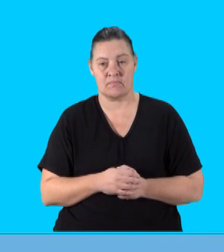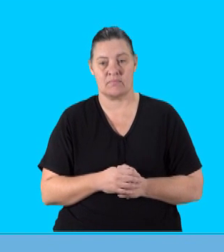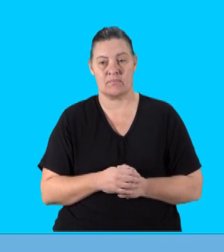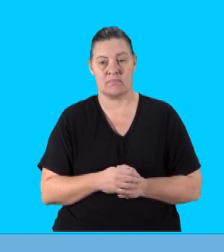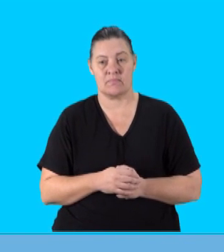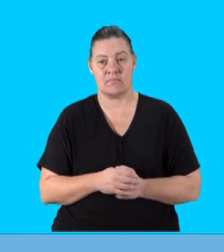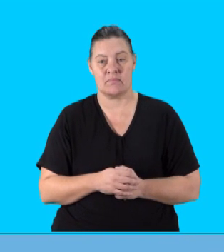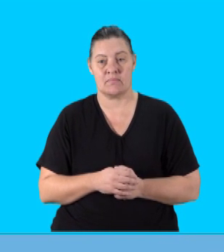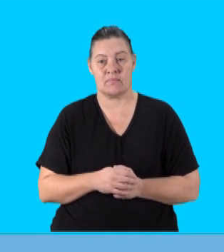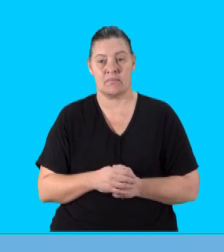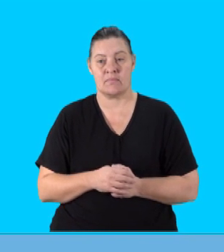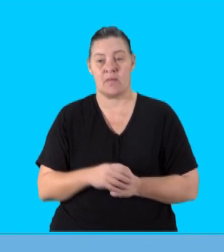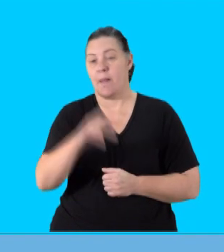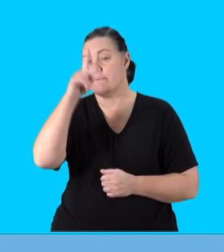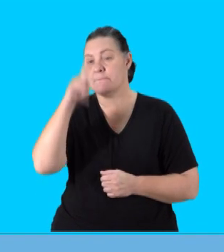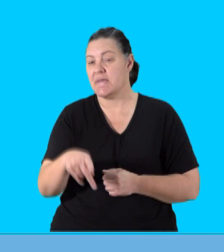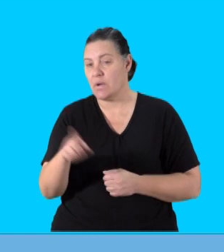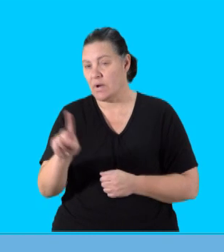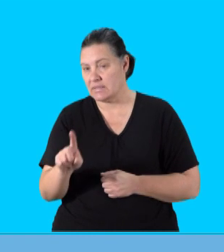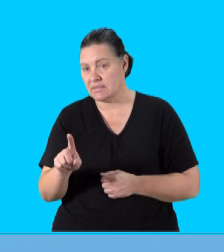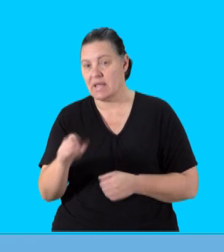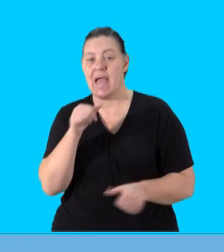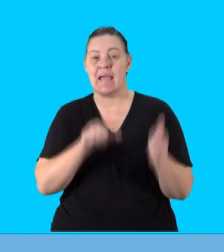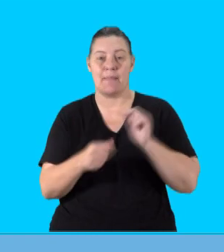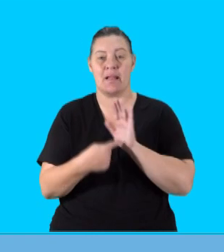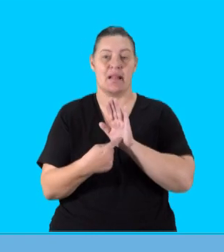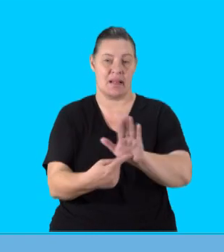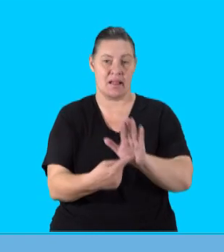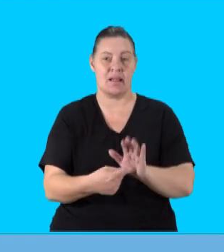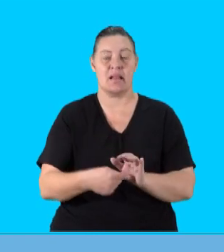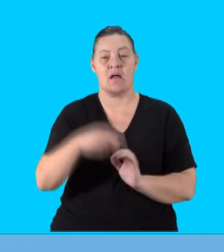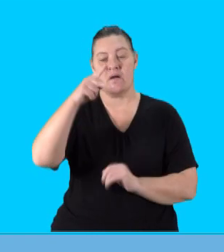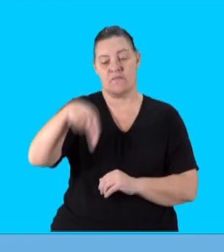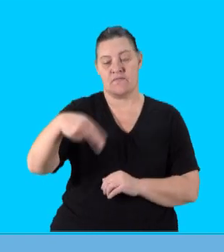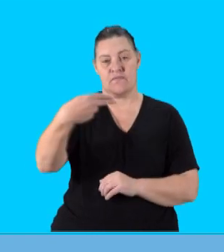It is P, and P, it is the chemical symbol for